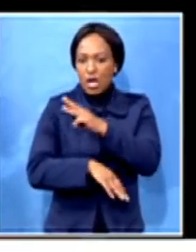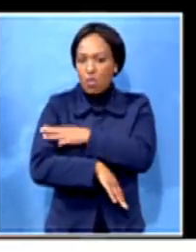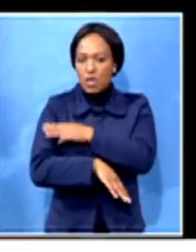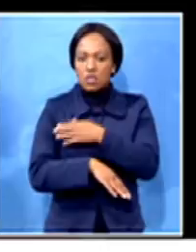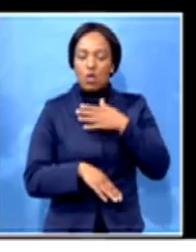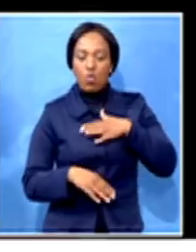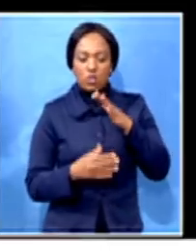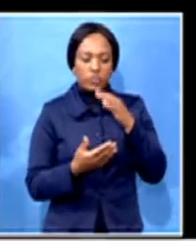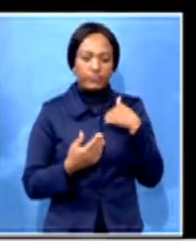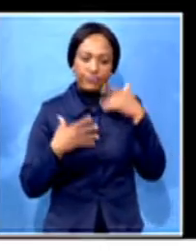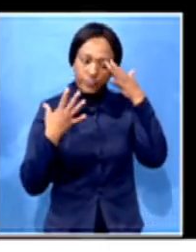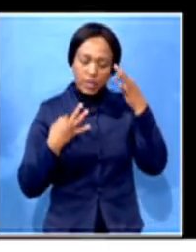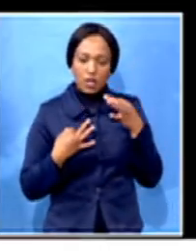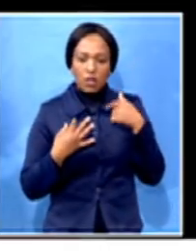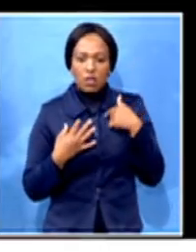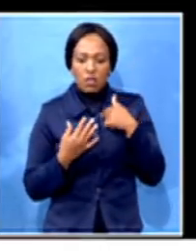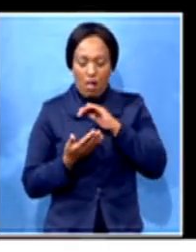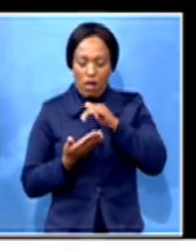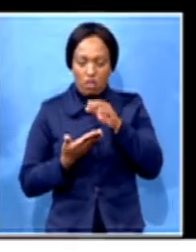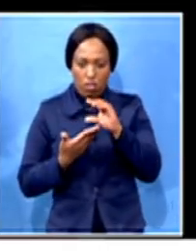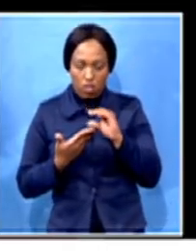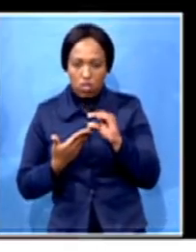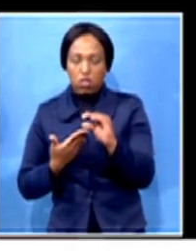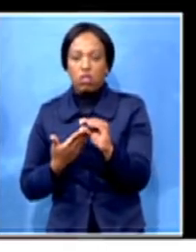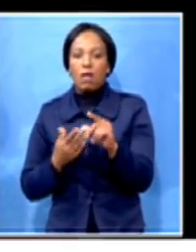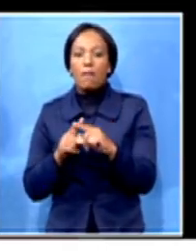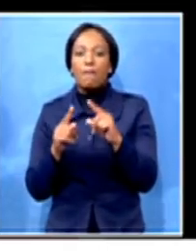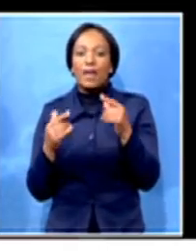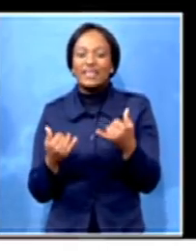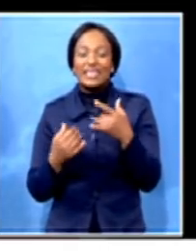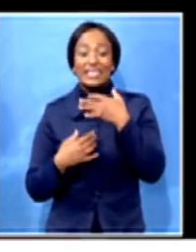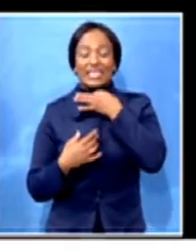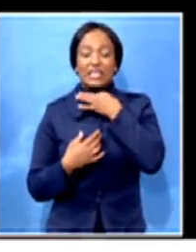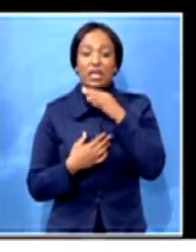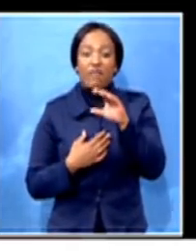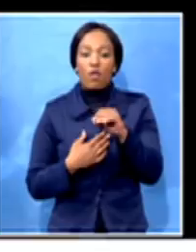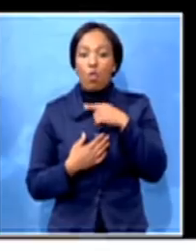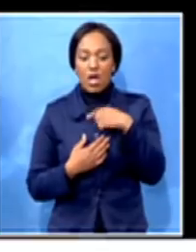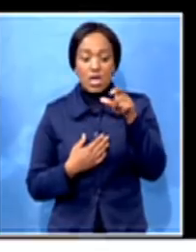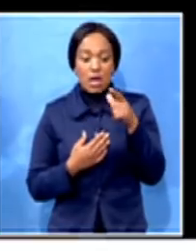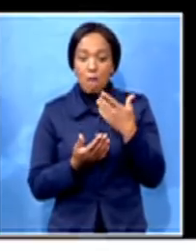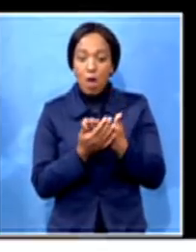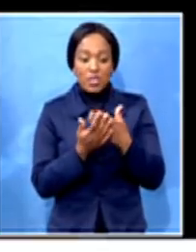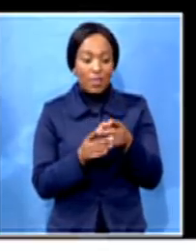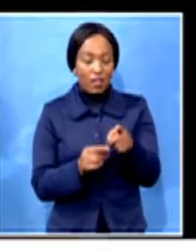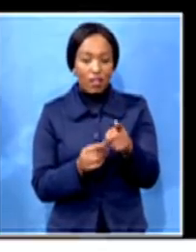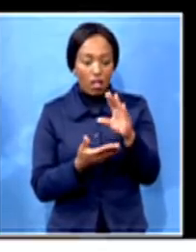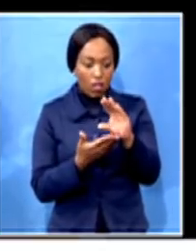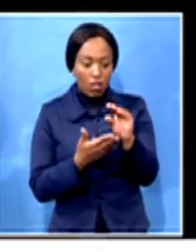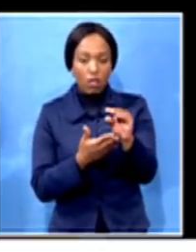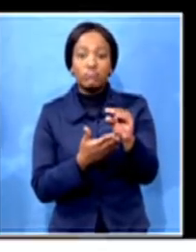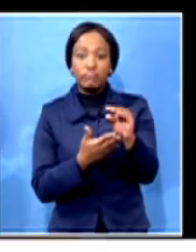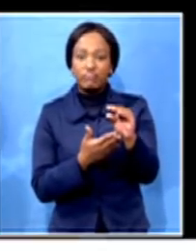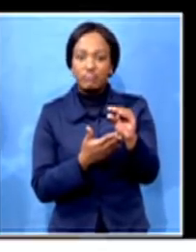investment and decides to put all your money into that investment, there's always a risk that that investment might go wrong, which would mean that you've actually lost